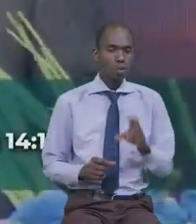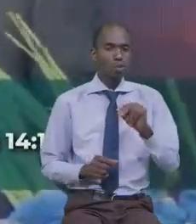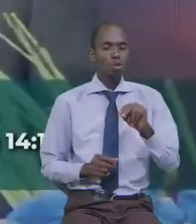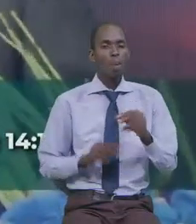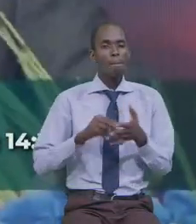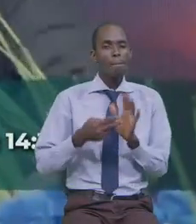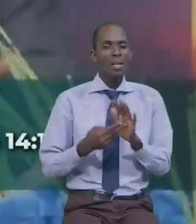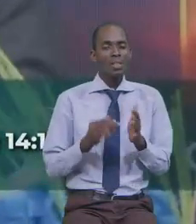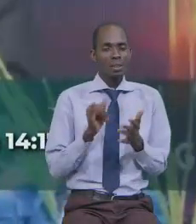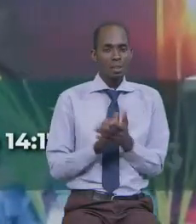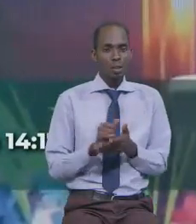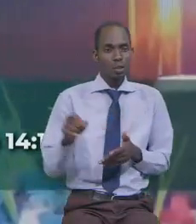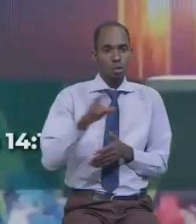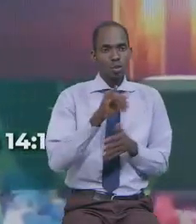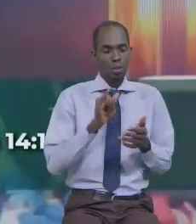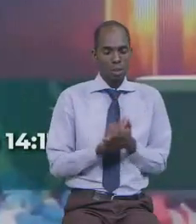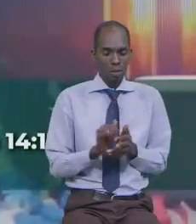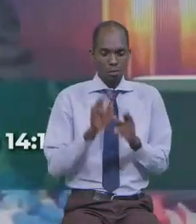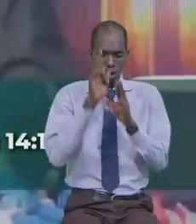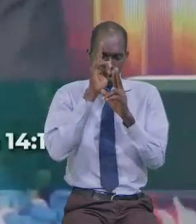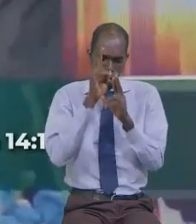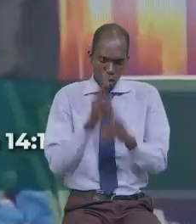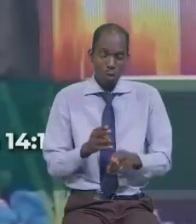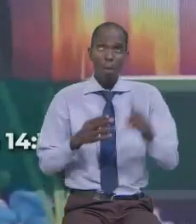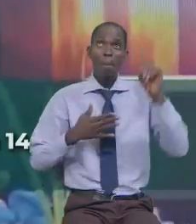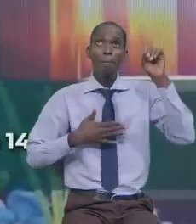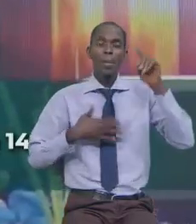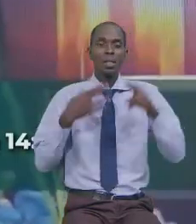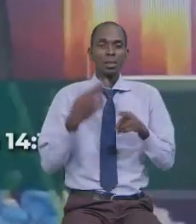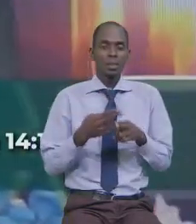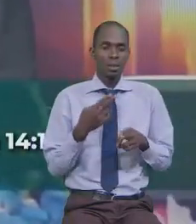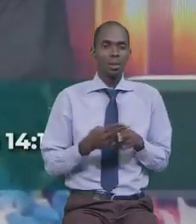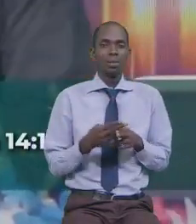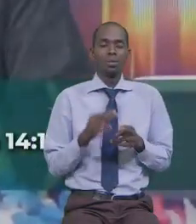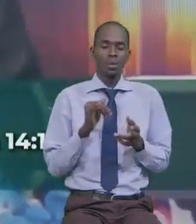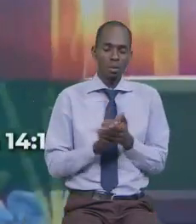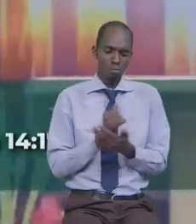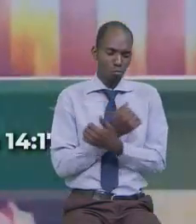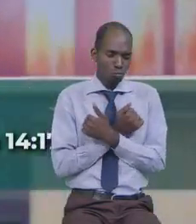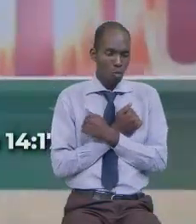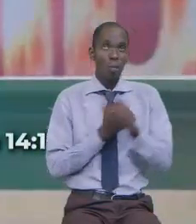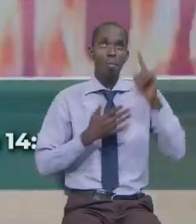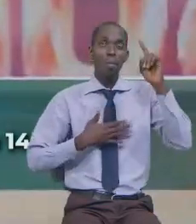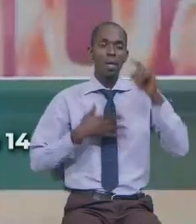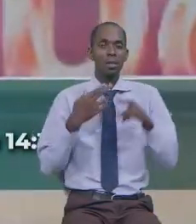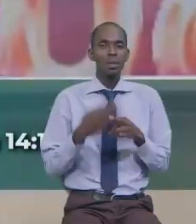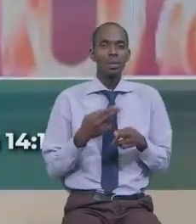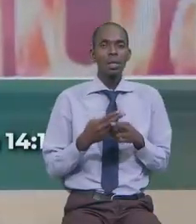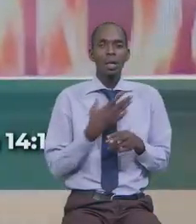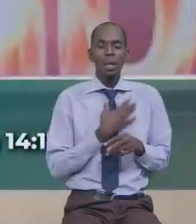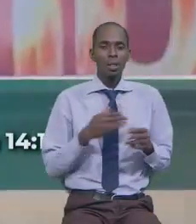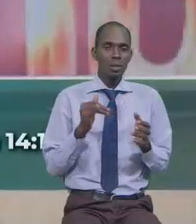my name, that respect my name, that reverence my name, and that lifts